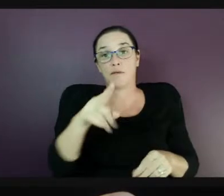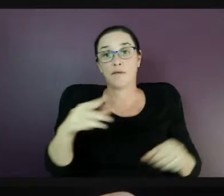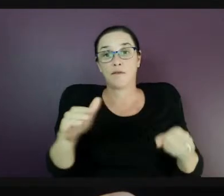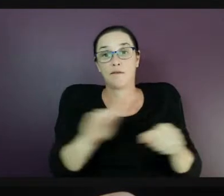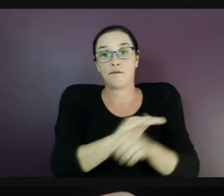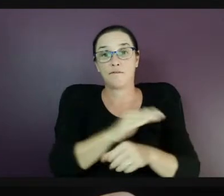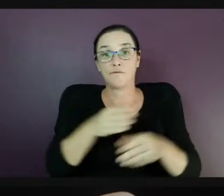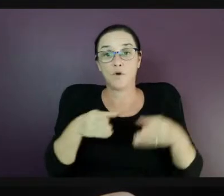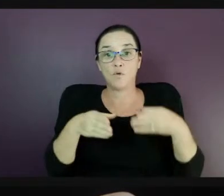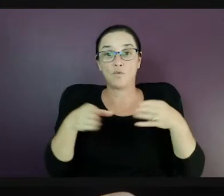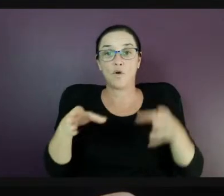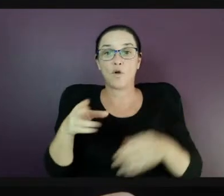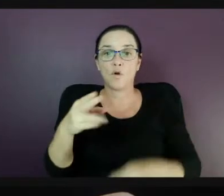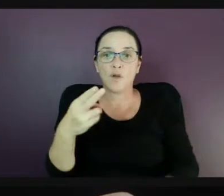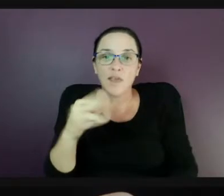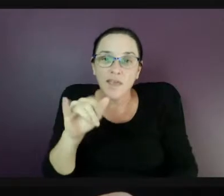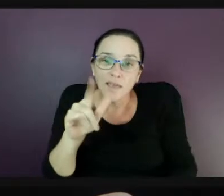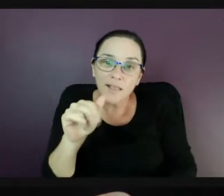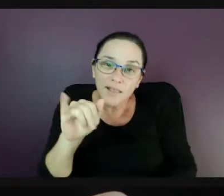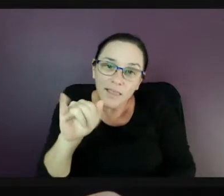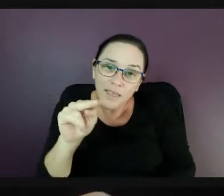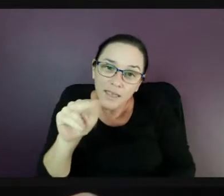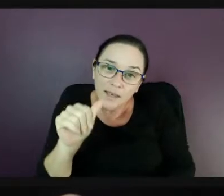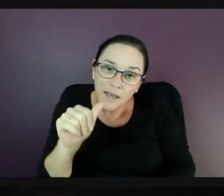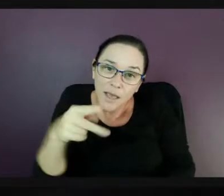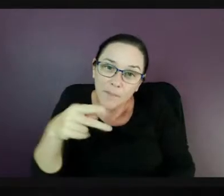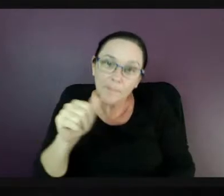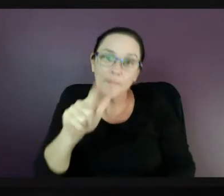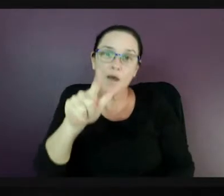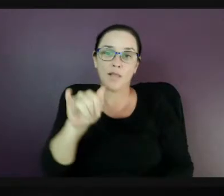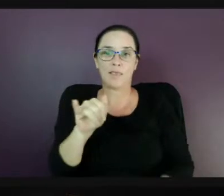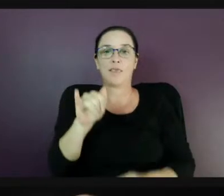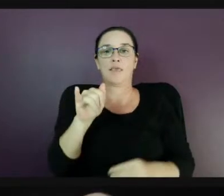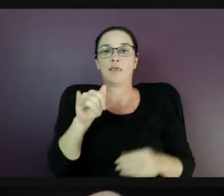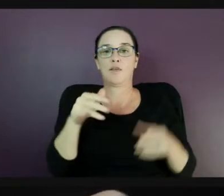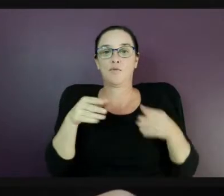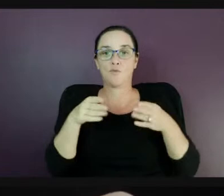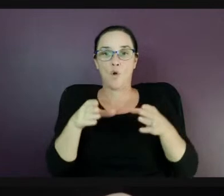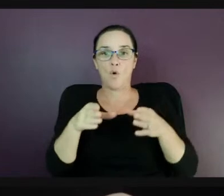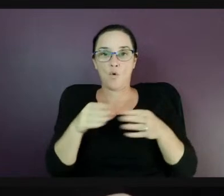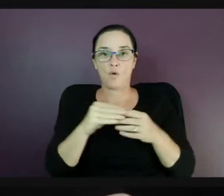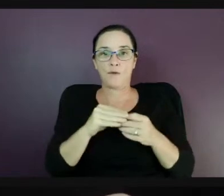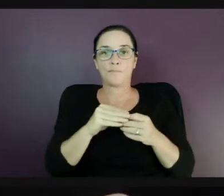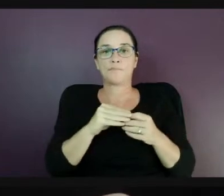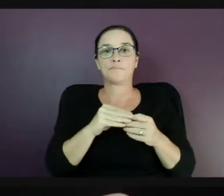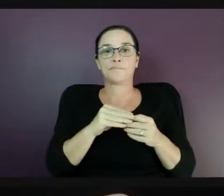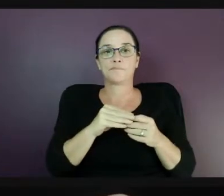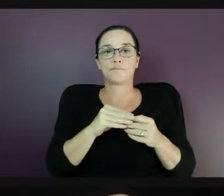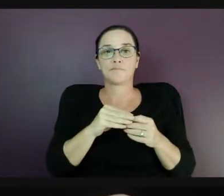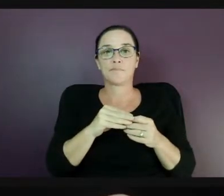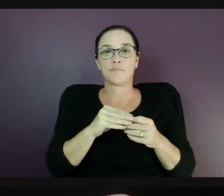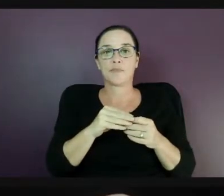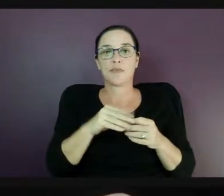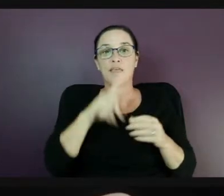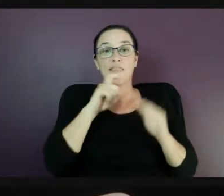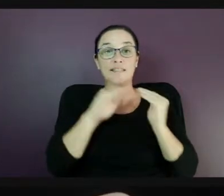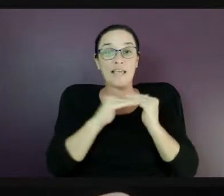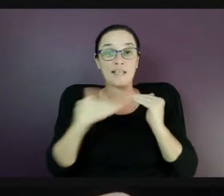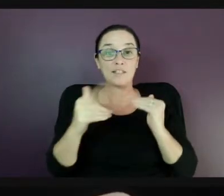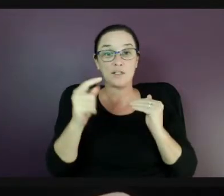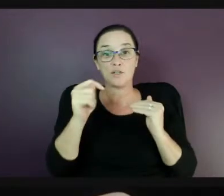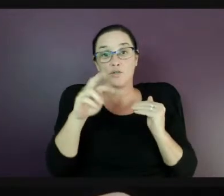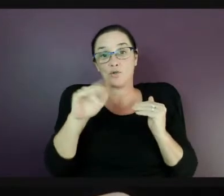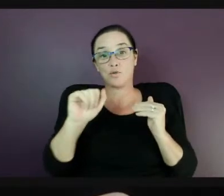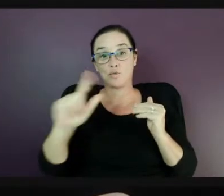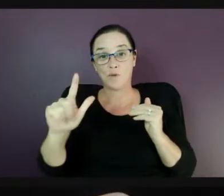this road over here. It goes all the way down to the overlook. That's all closed. They've closed the desert trail all the way